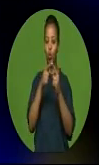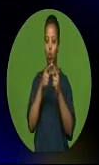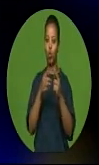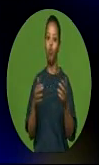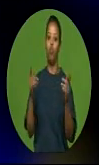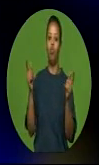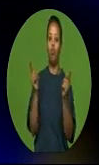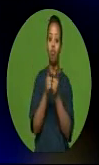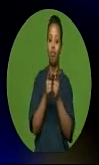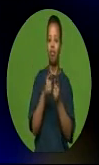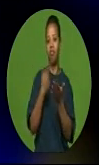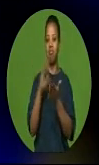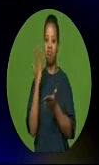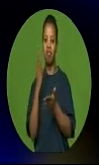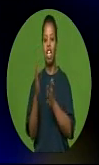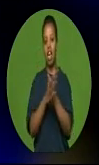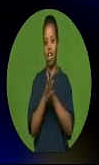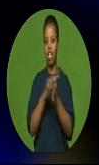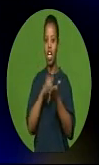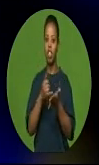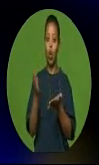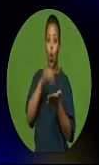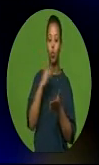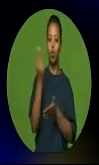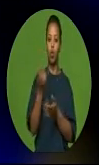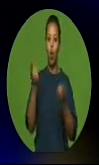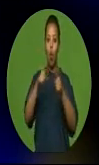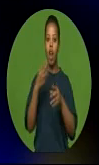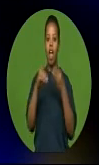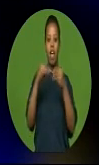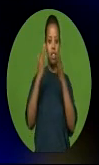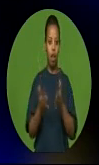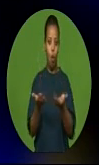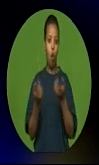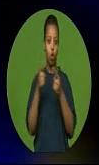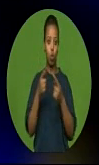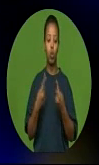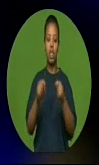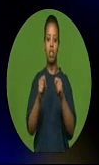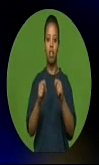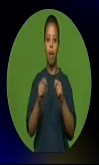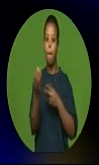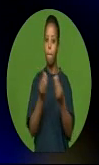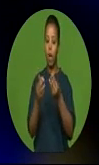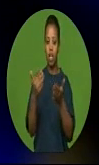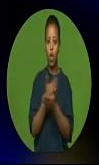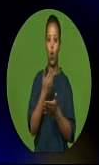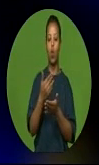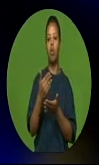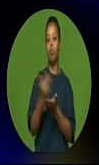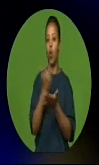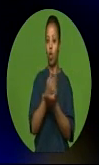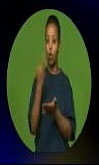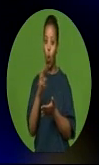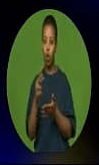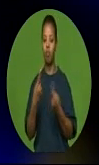need. It is also used when a seller wants to market new products